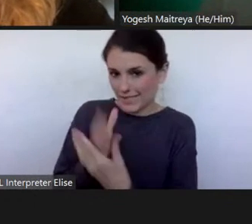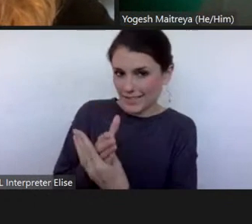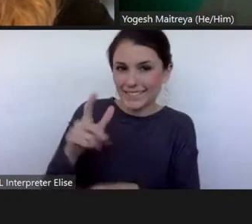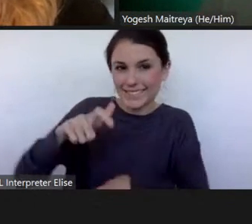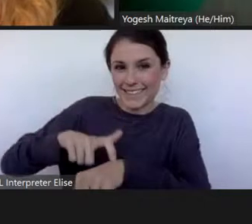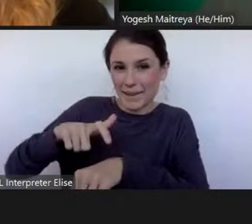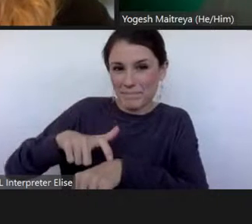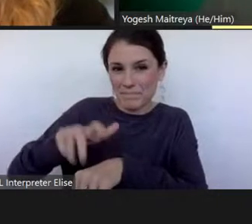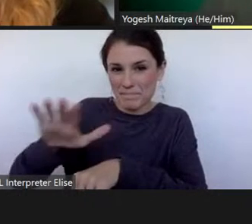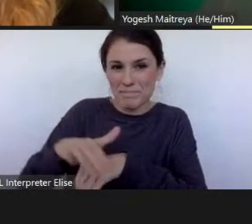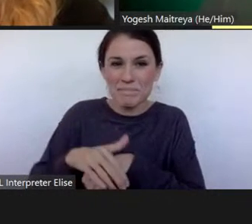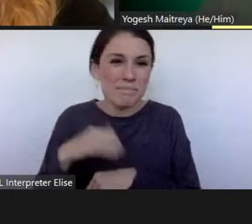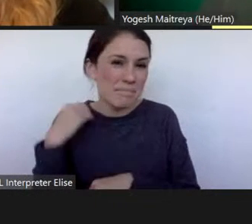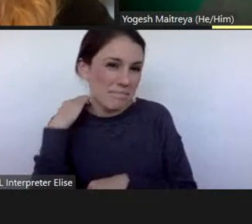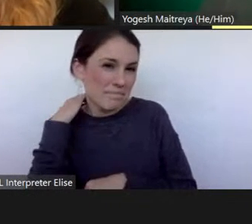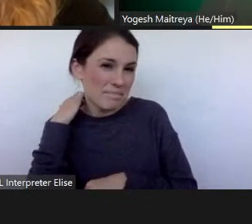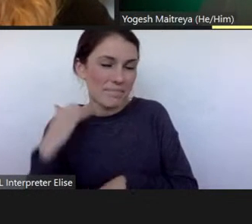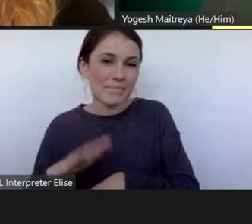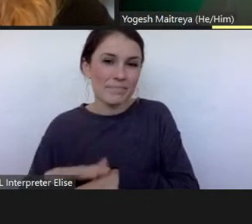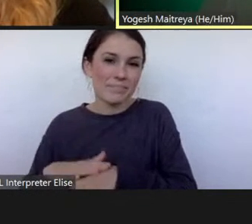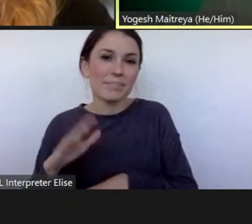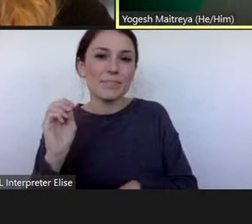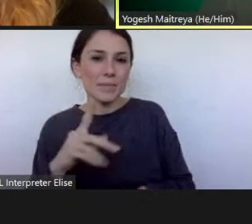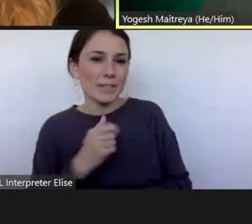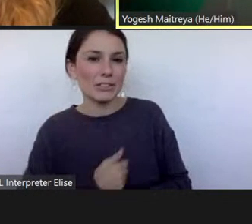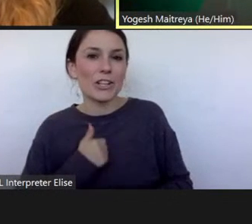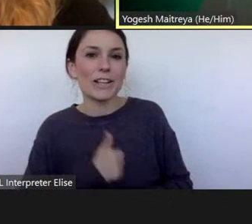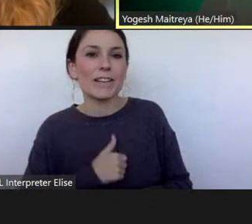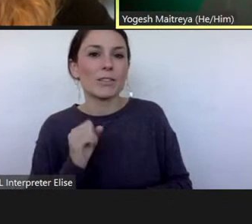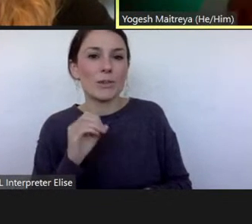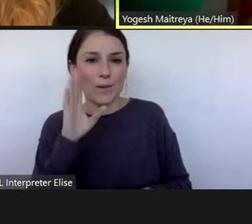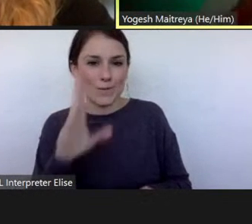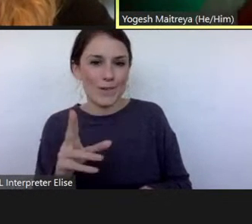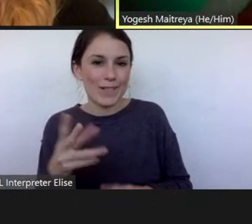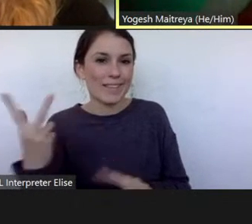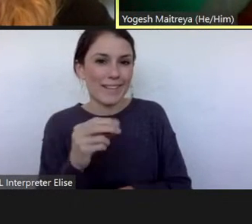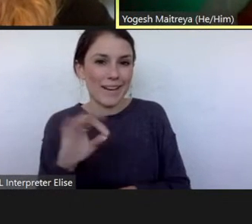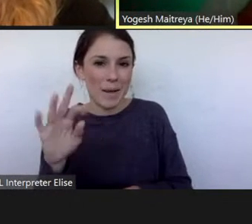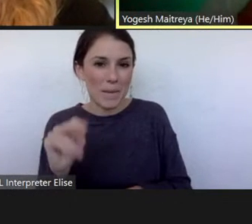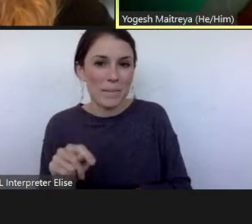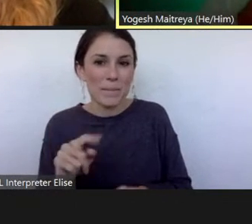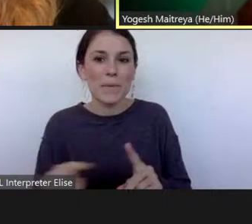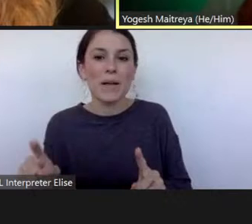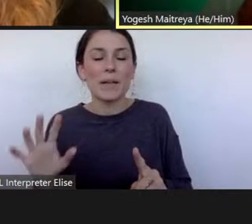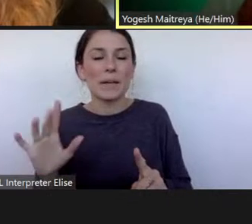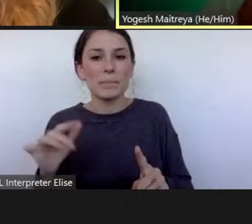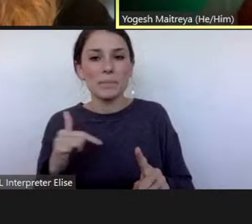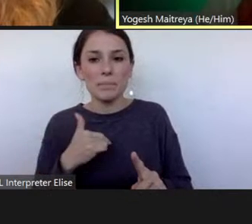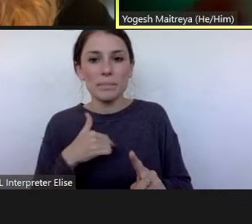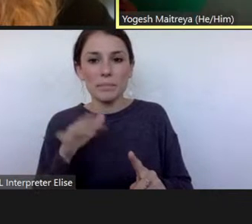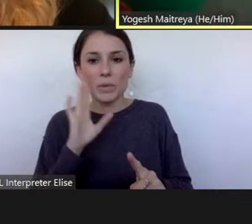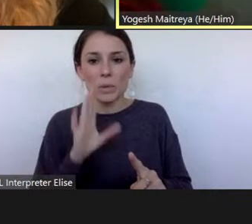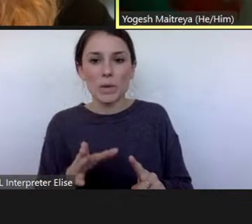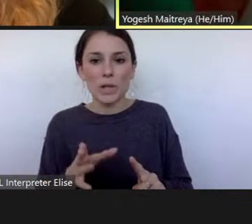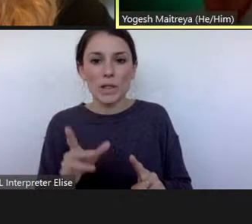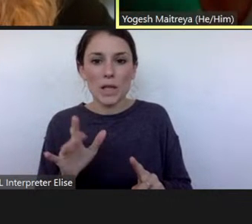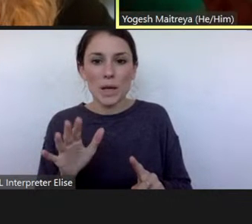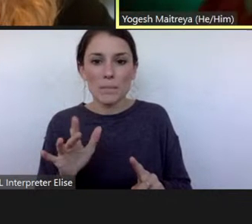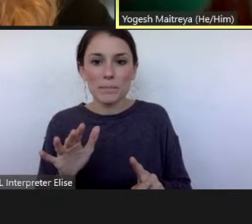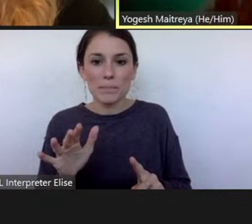time. Sorry. So I'll cut down, and I'm going